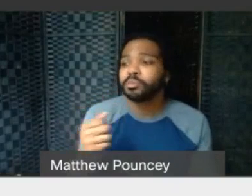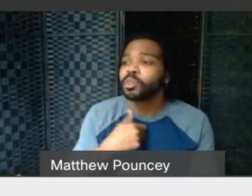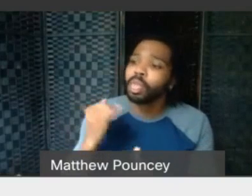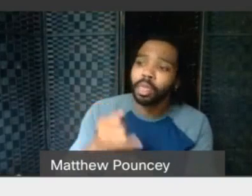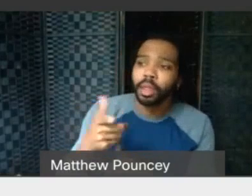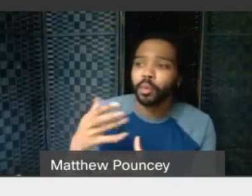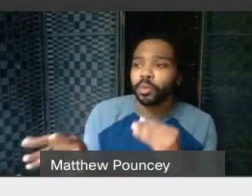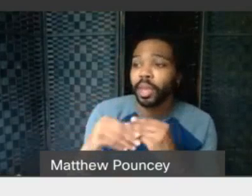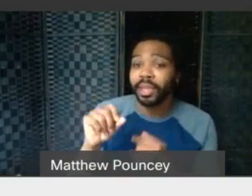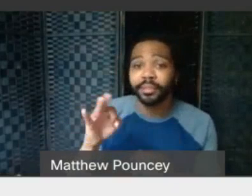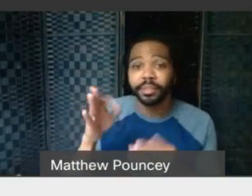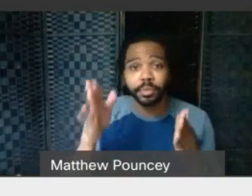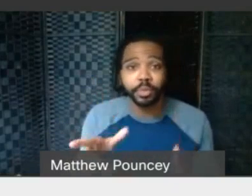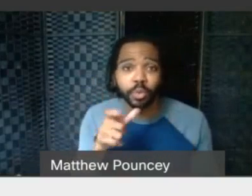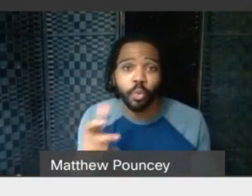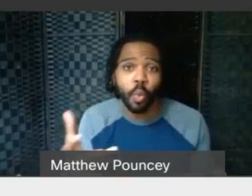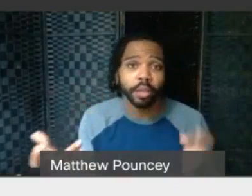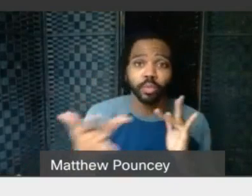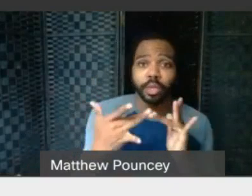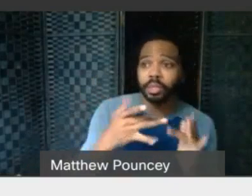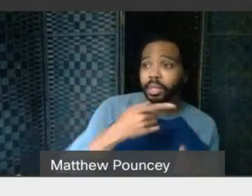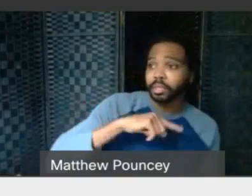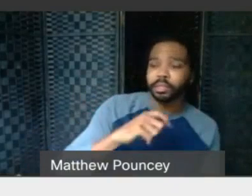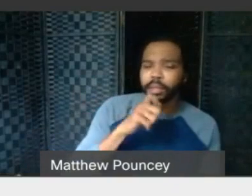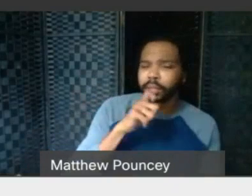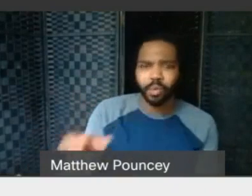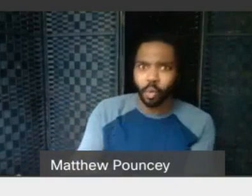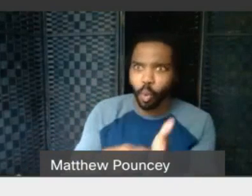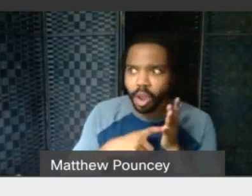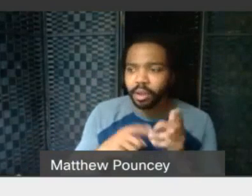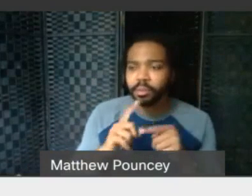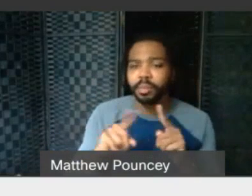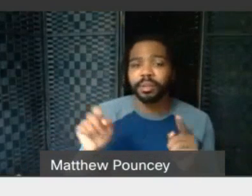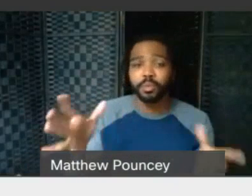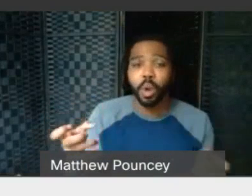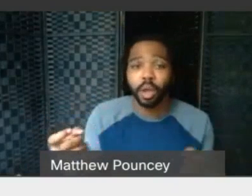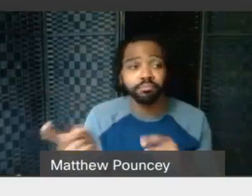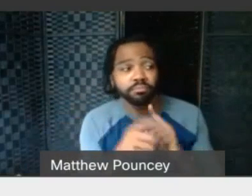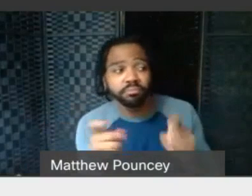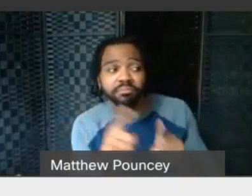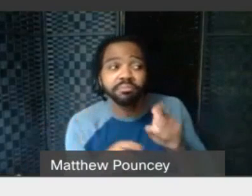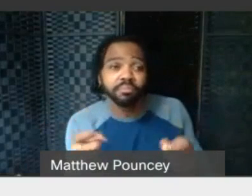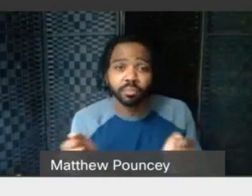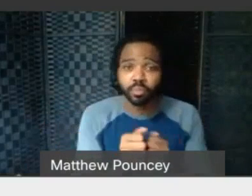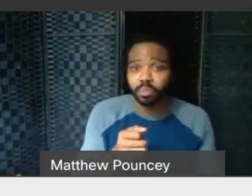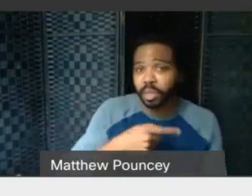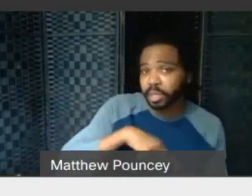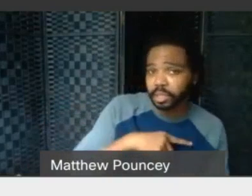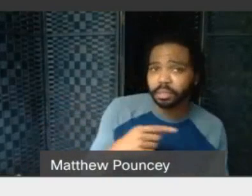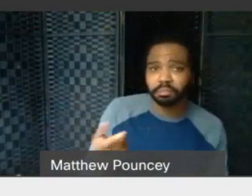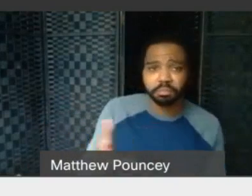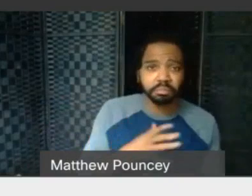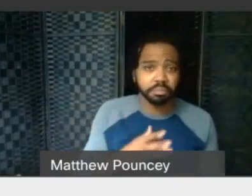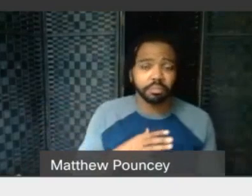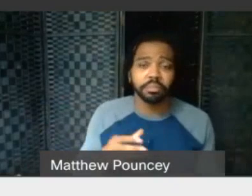somebody that wants to consult us, it's certainly not required, but if they would like to run something by us and ask if, what we think or